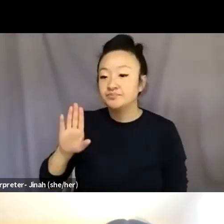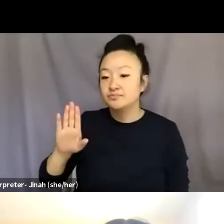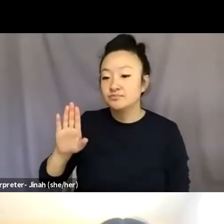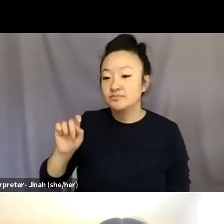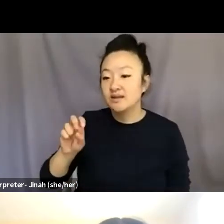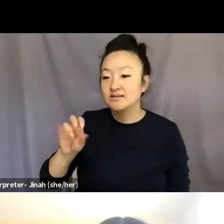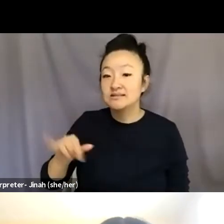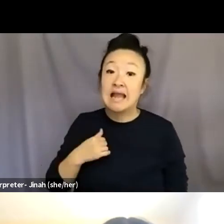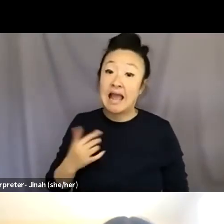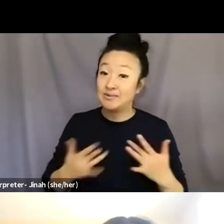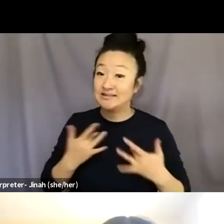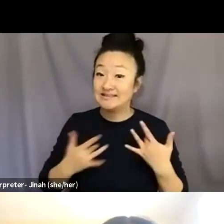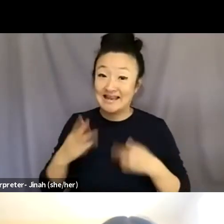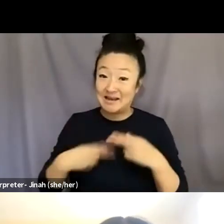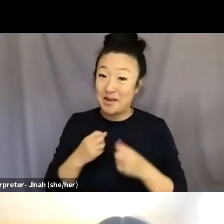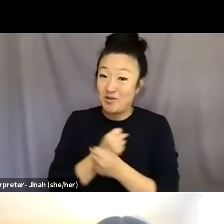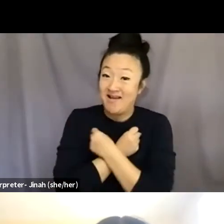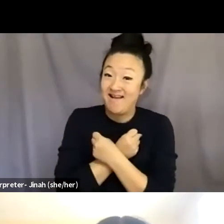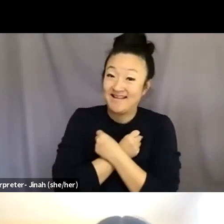hugging too.